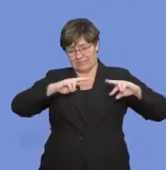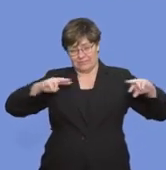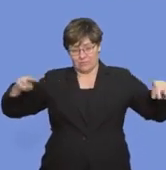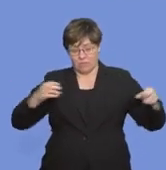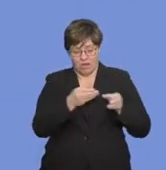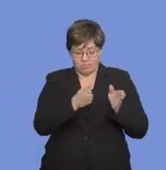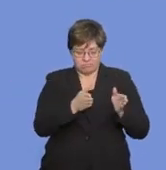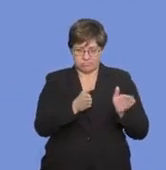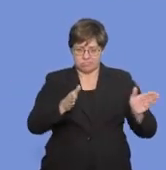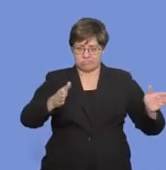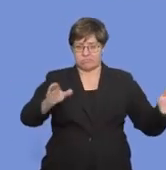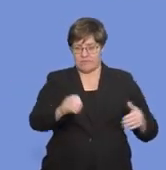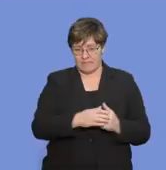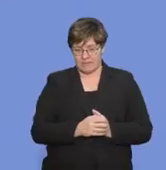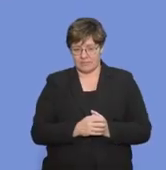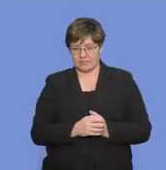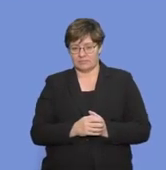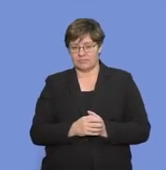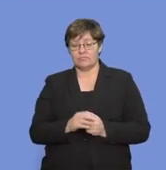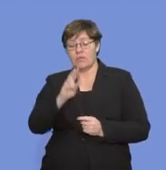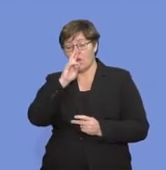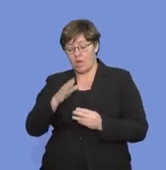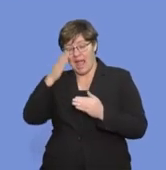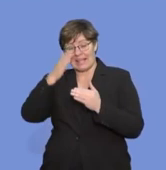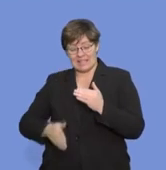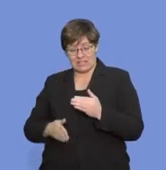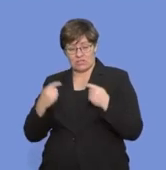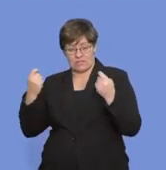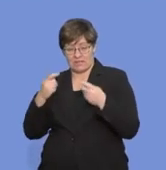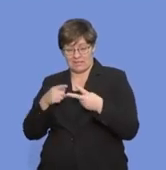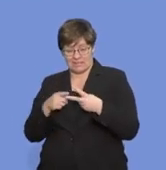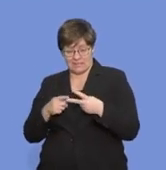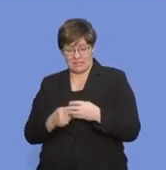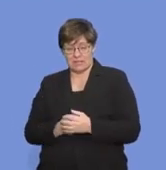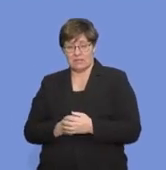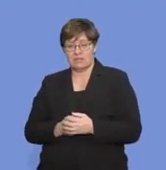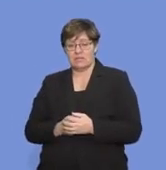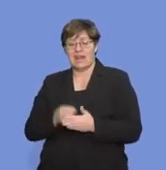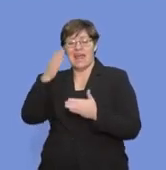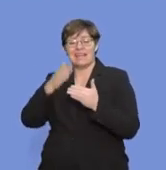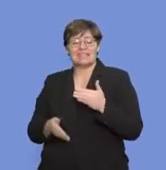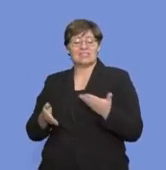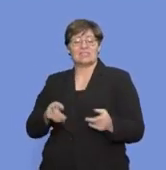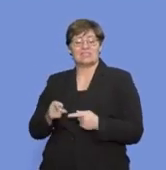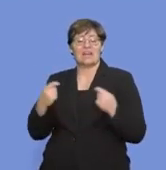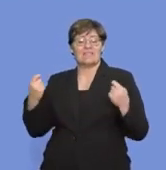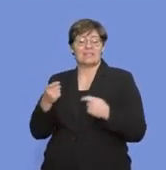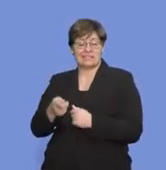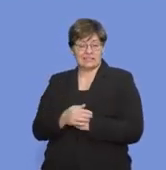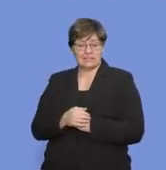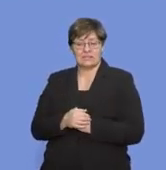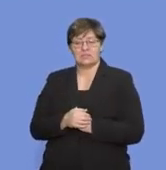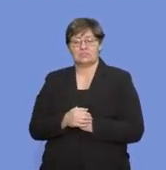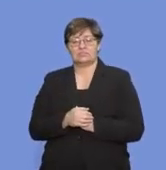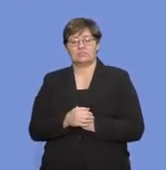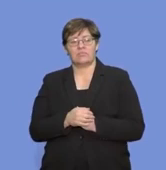more species. All right, and then if we have a look at extinction events. All right, and extinction events are those kind